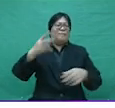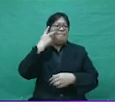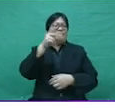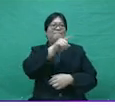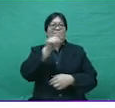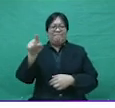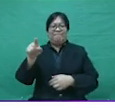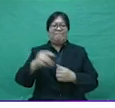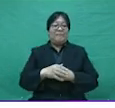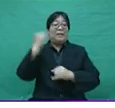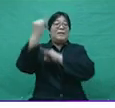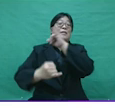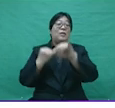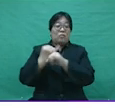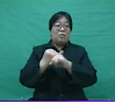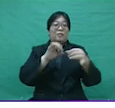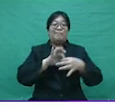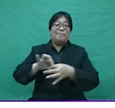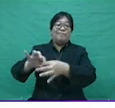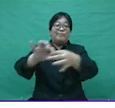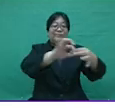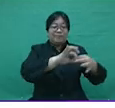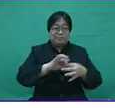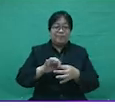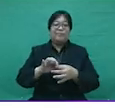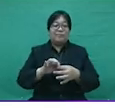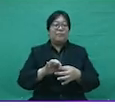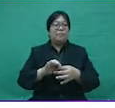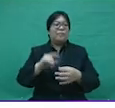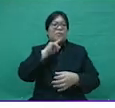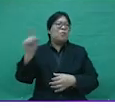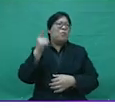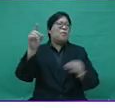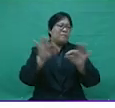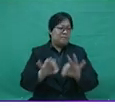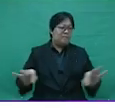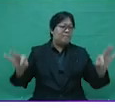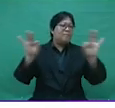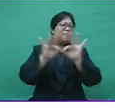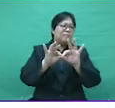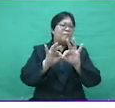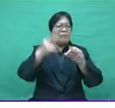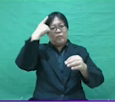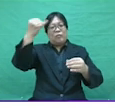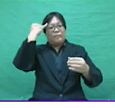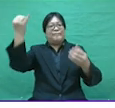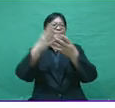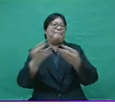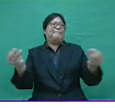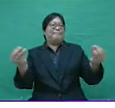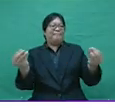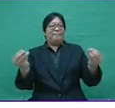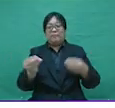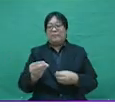have seen that international cooperation is one of the keys for